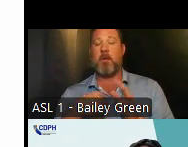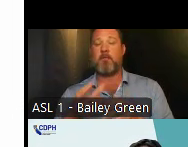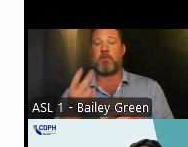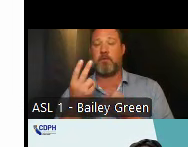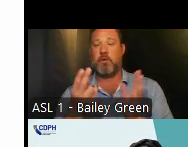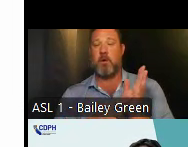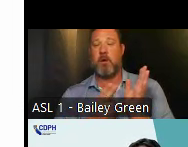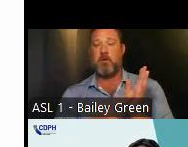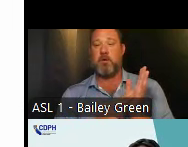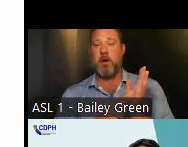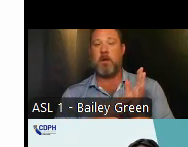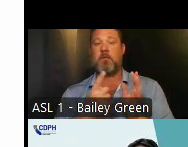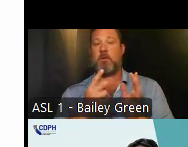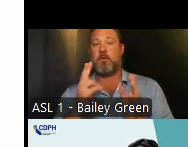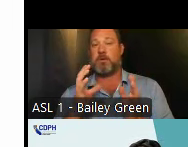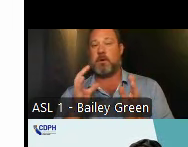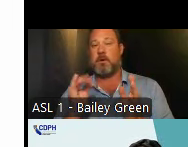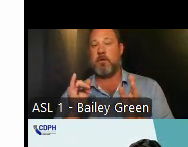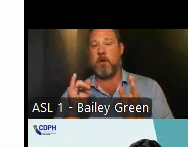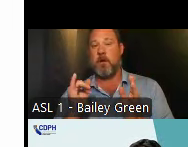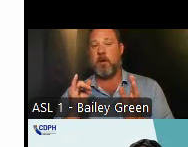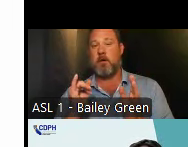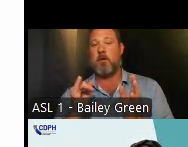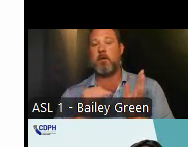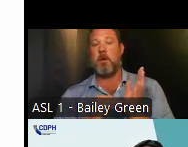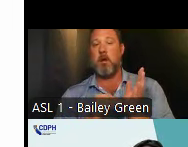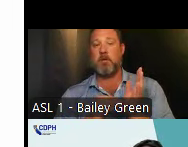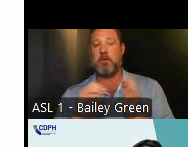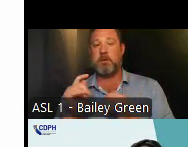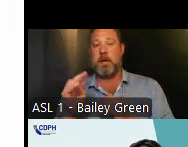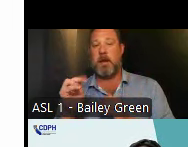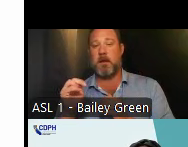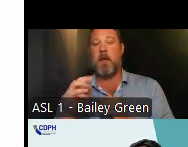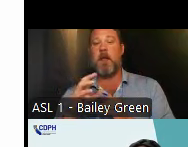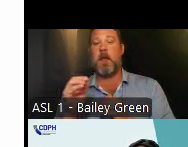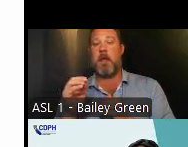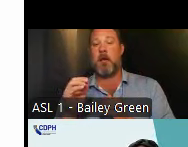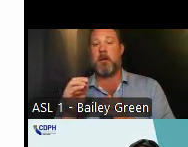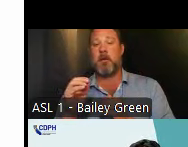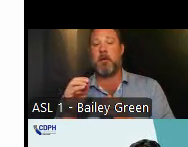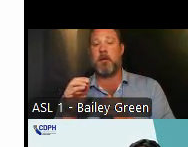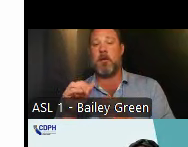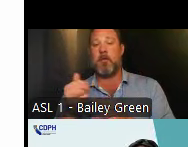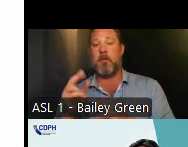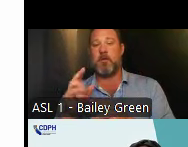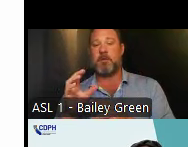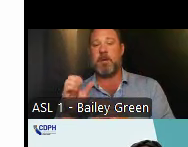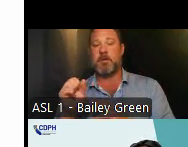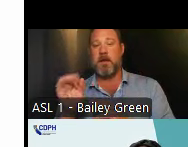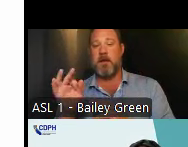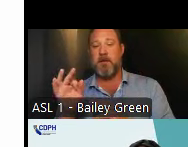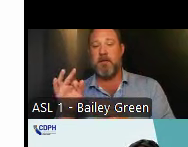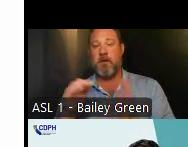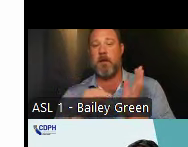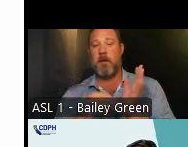one with UC Irvine, led by Dr. Stephen Tam, and the other is with UCSF in Fresno, led